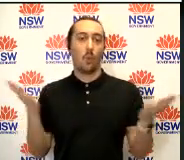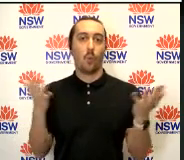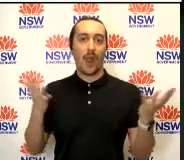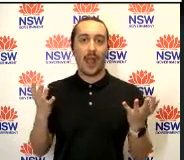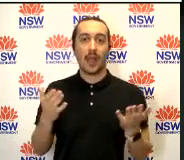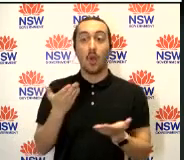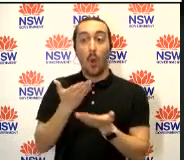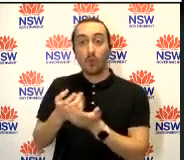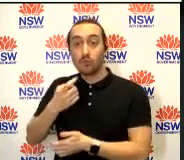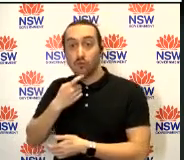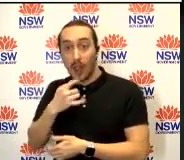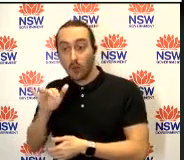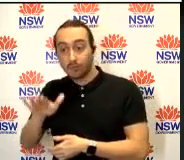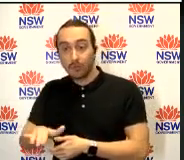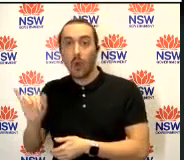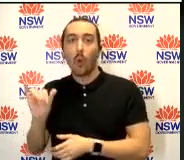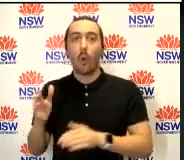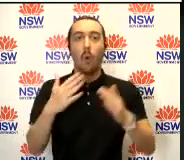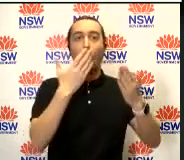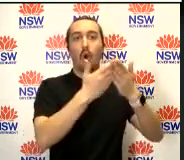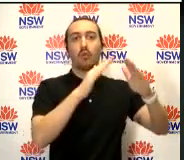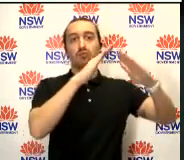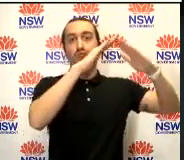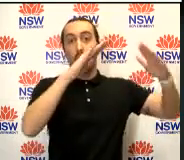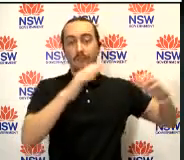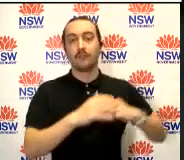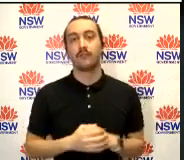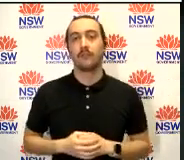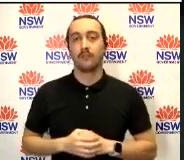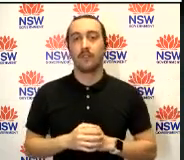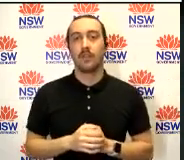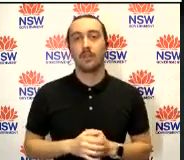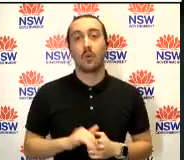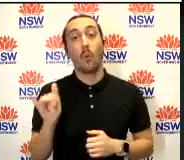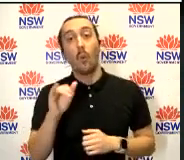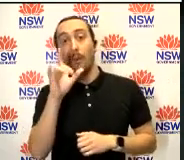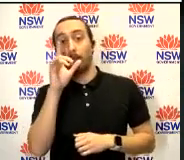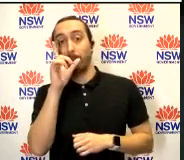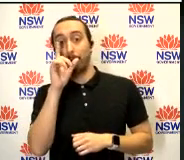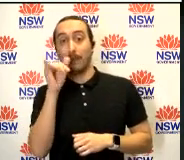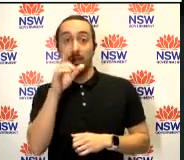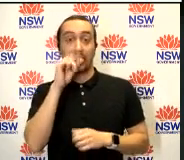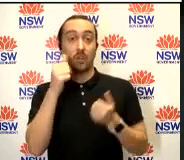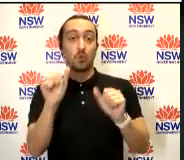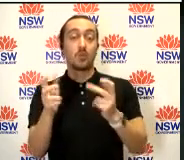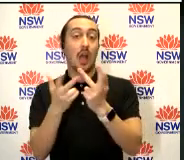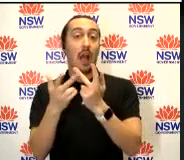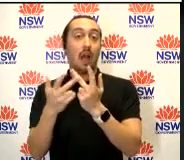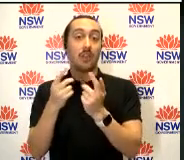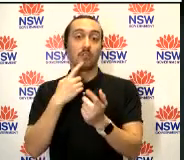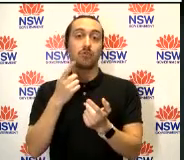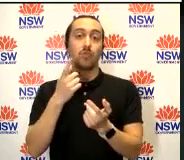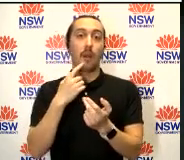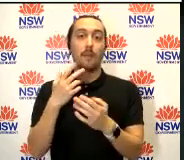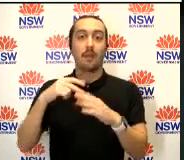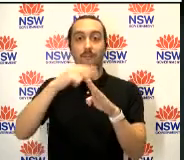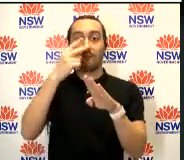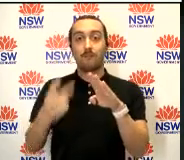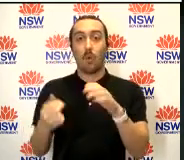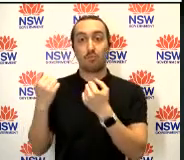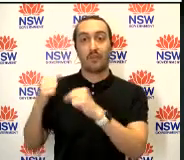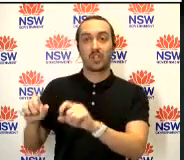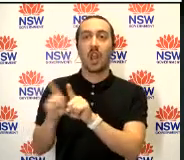if you can utilise other forms of fall prevention devices such as scaffolding, elevated work platforms to